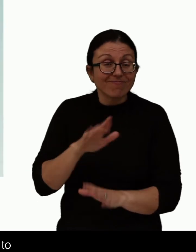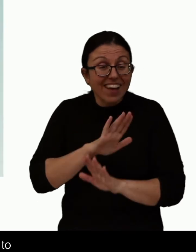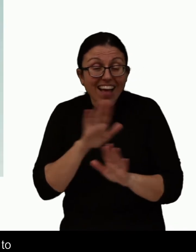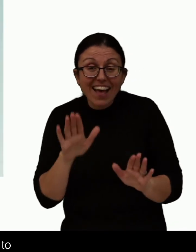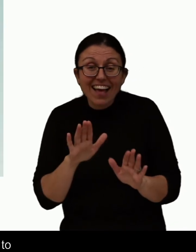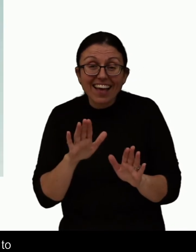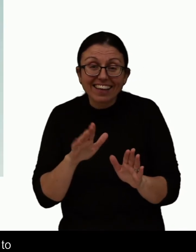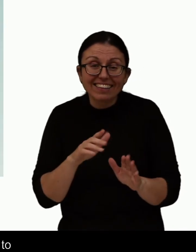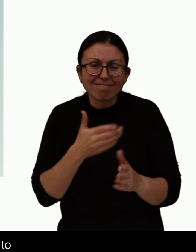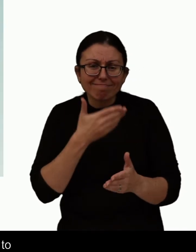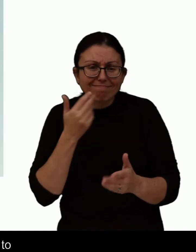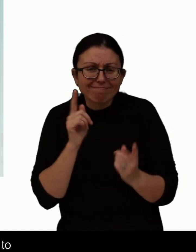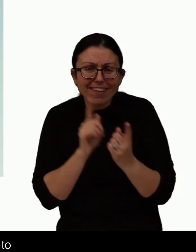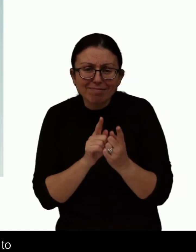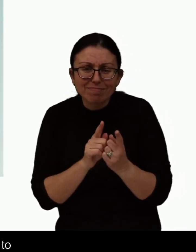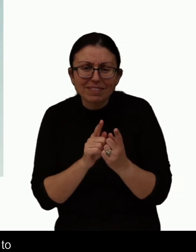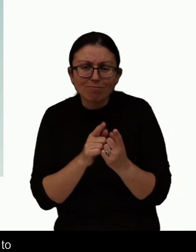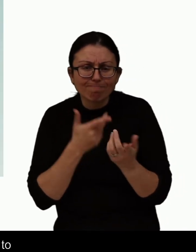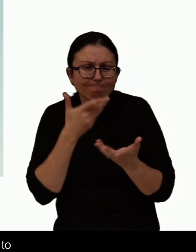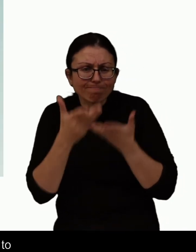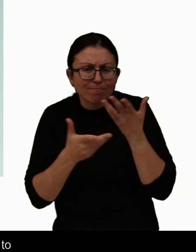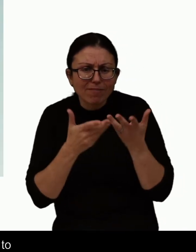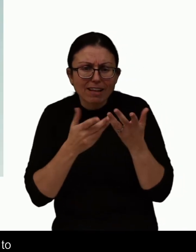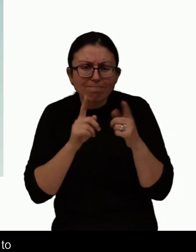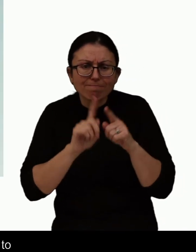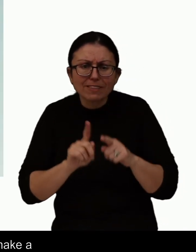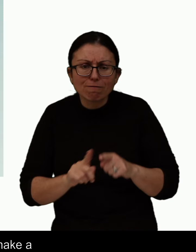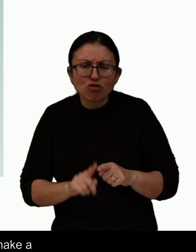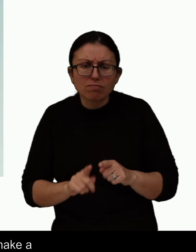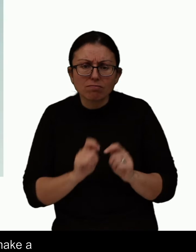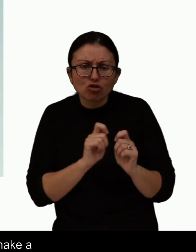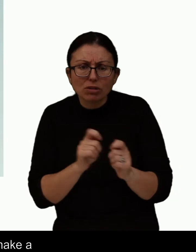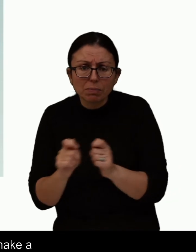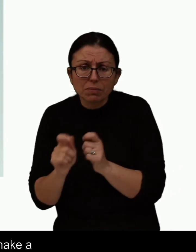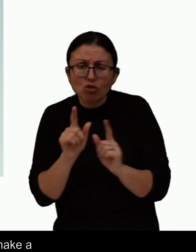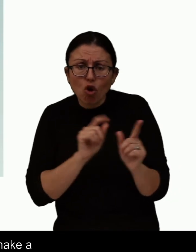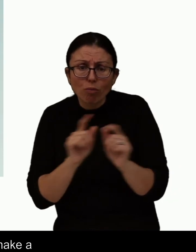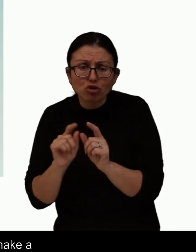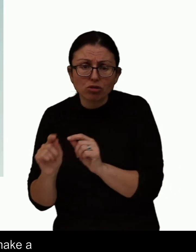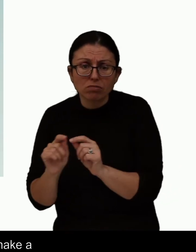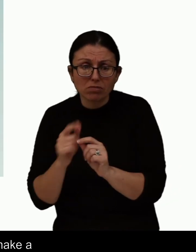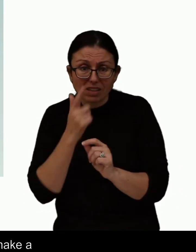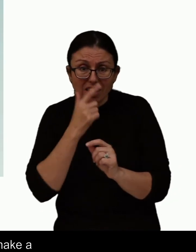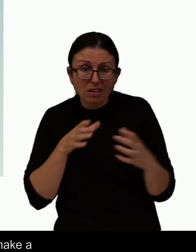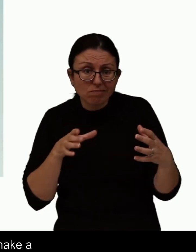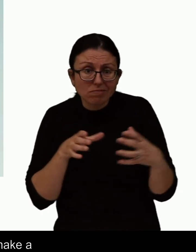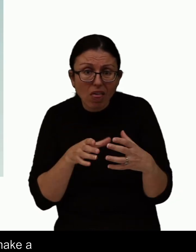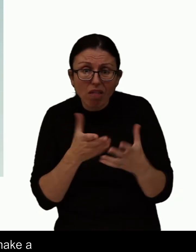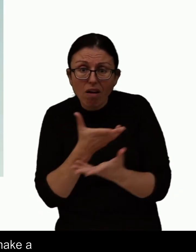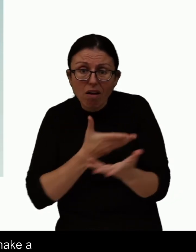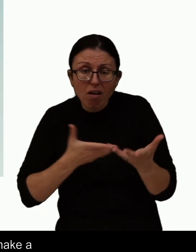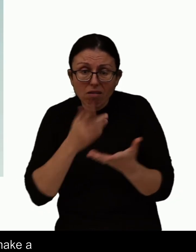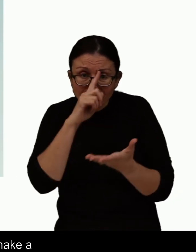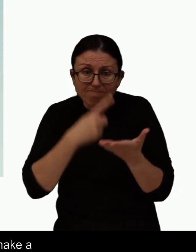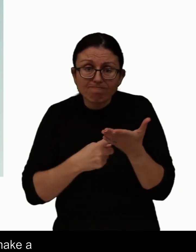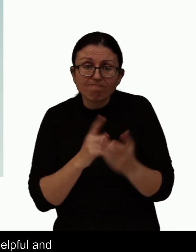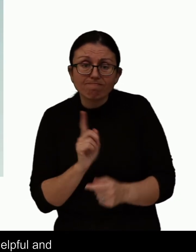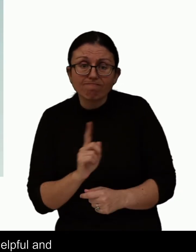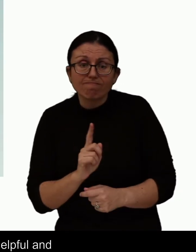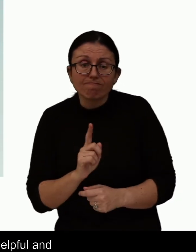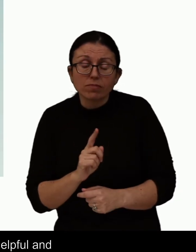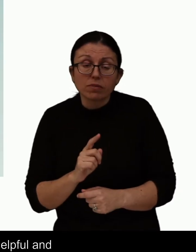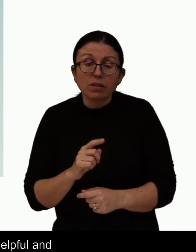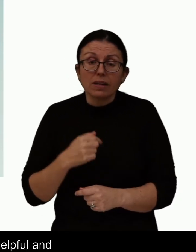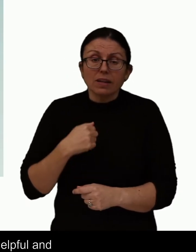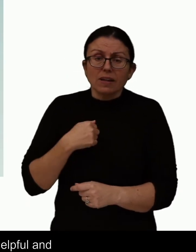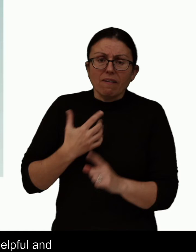Hi Peter, it's nice to meet you. I can explain the different treatment options and we can make a decision together that's right for you. I've